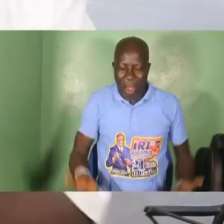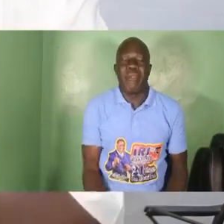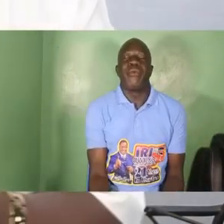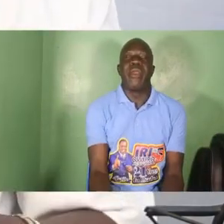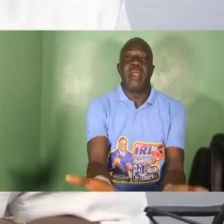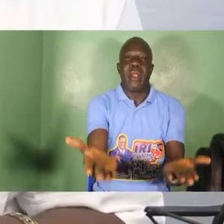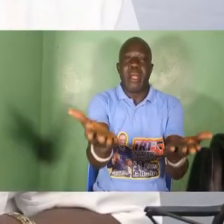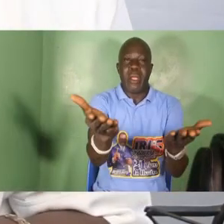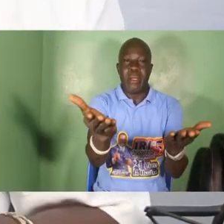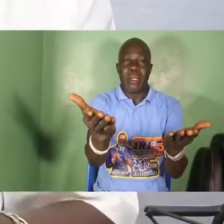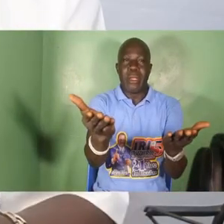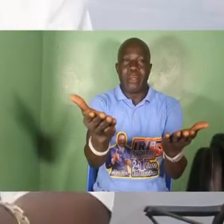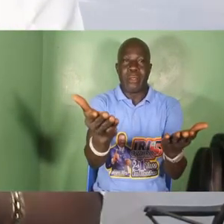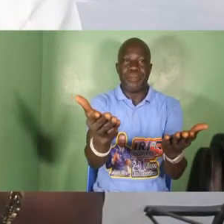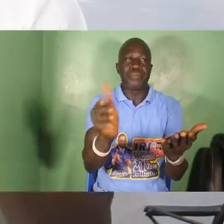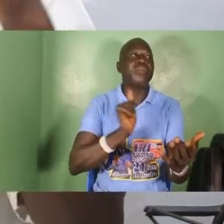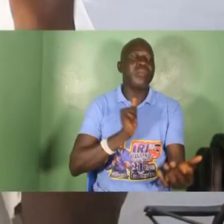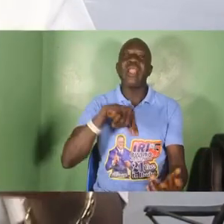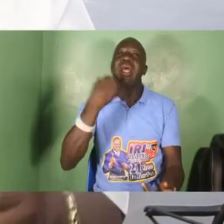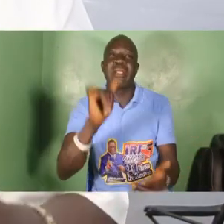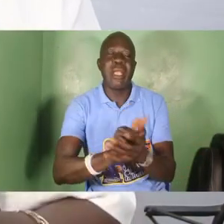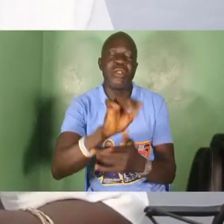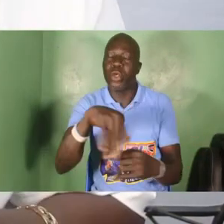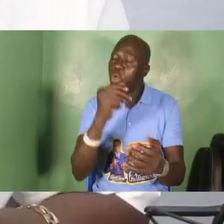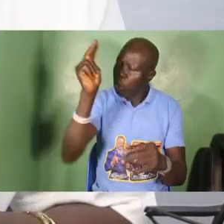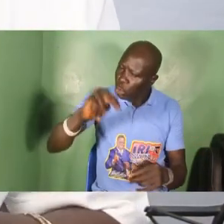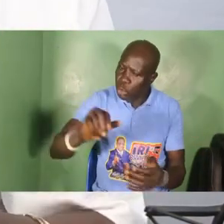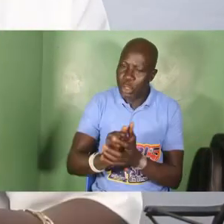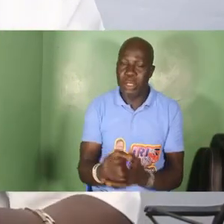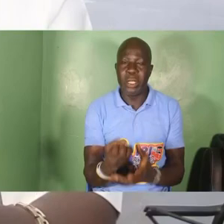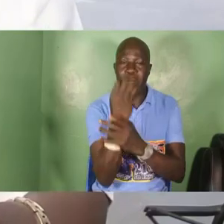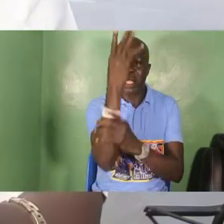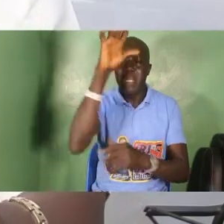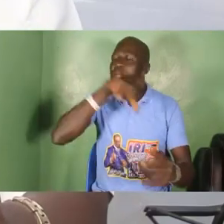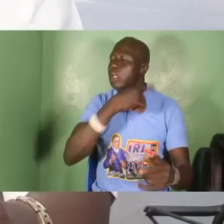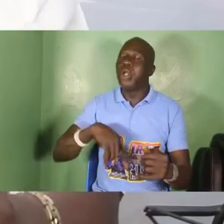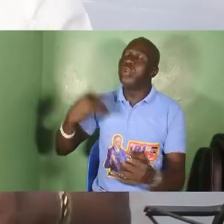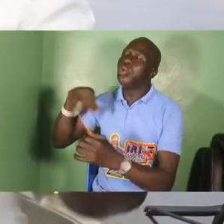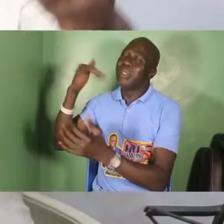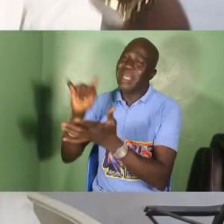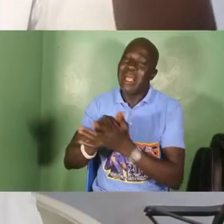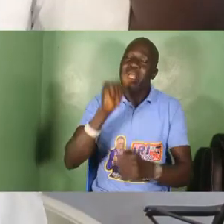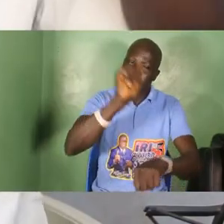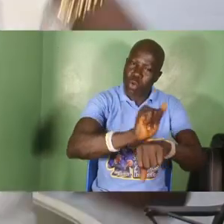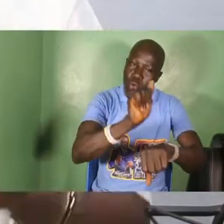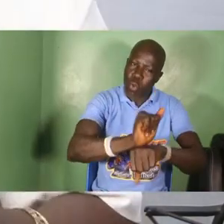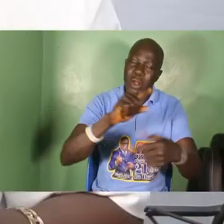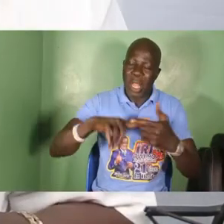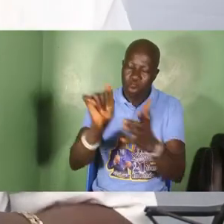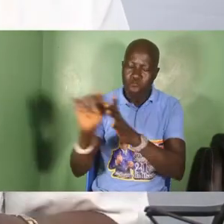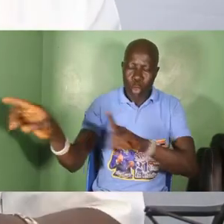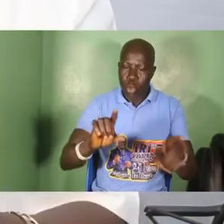Dide. Amen. The Lord will rise. I told you need a lie. The Lord told me that. He said to my Senor, your